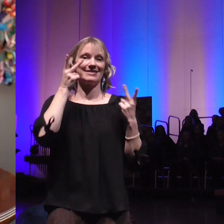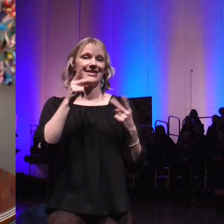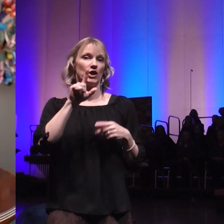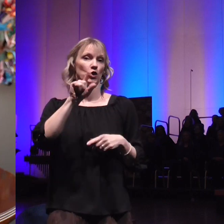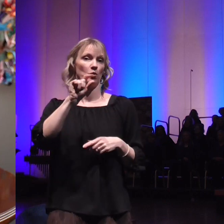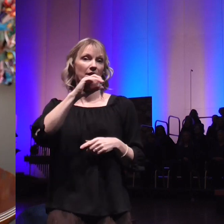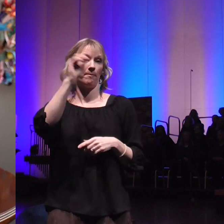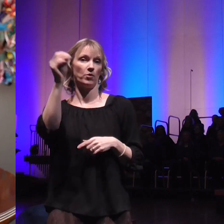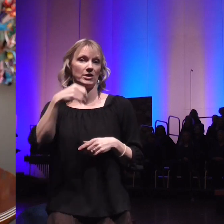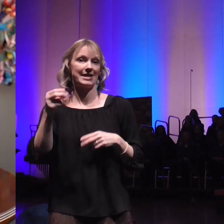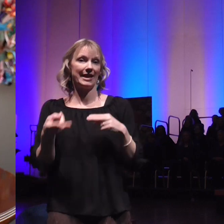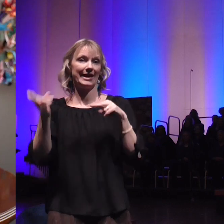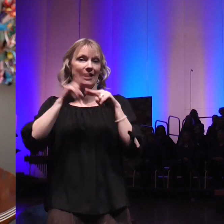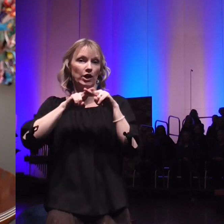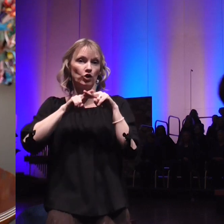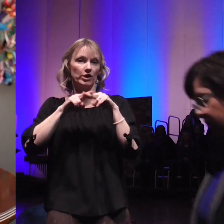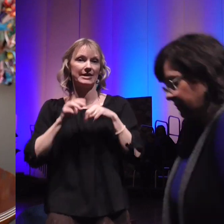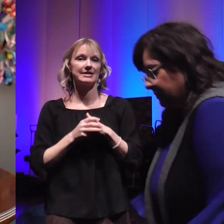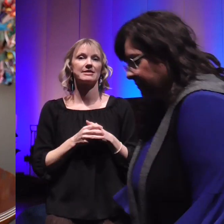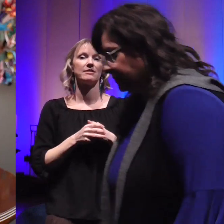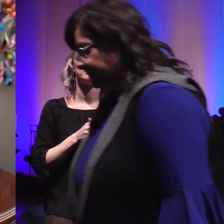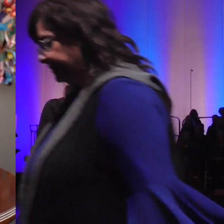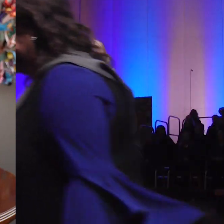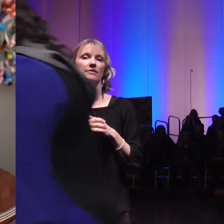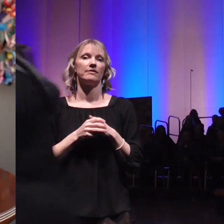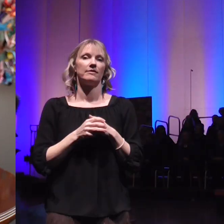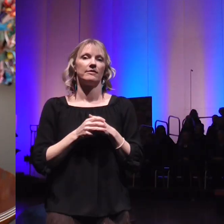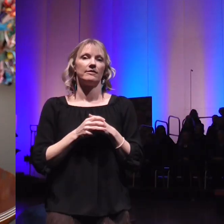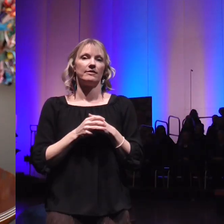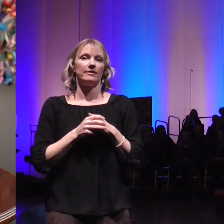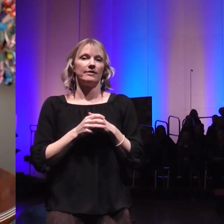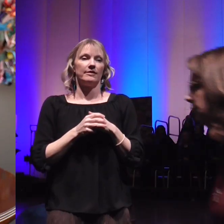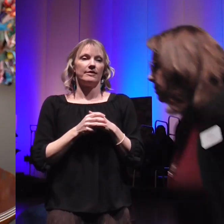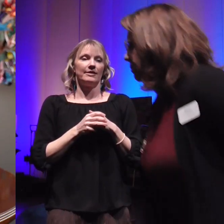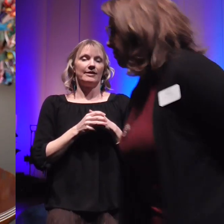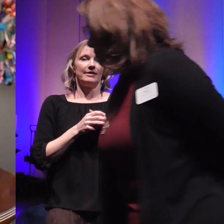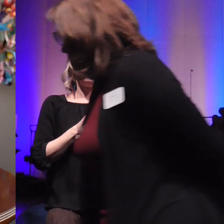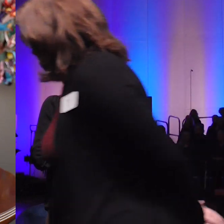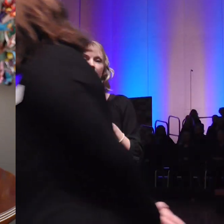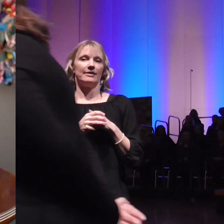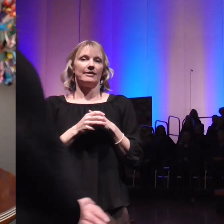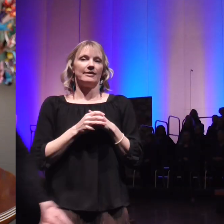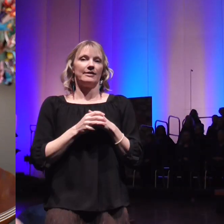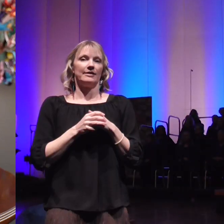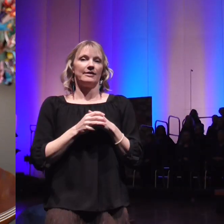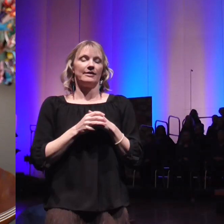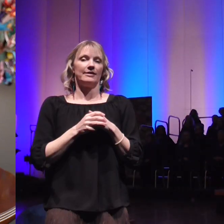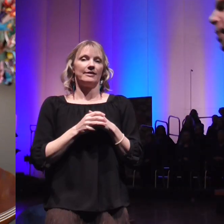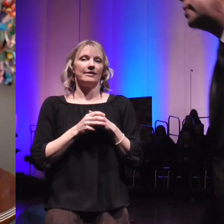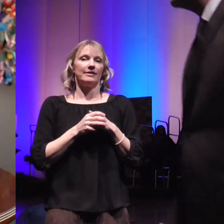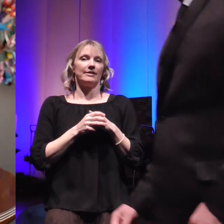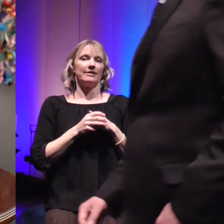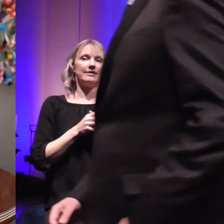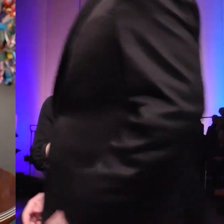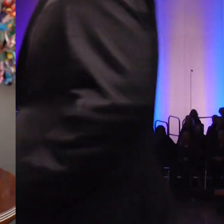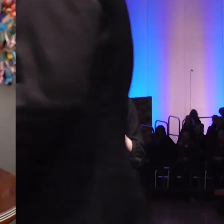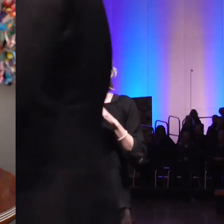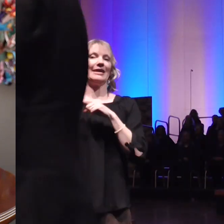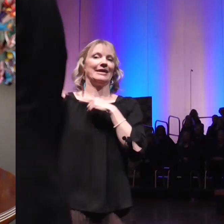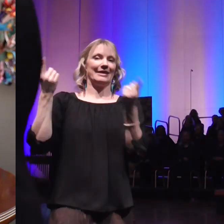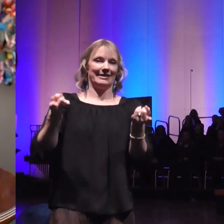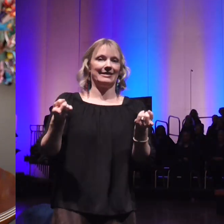20% increase in last year in foundation members via the Nautilus Society. So the